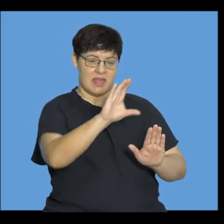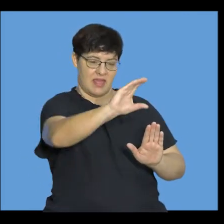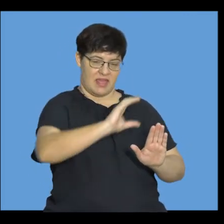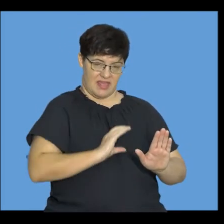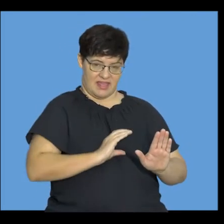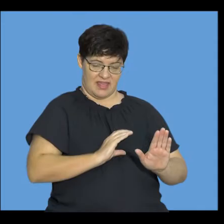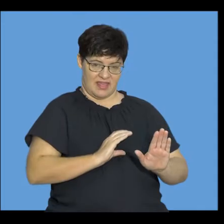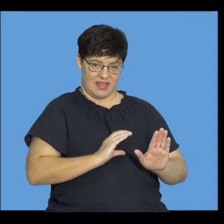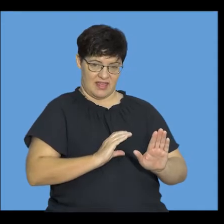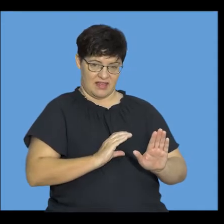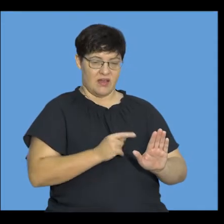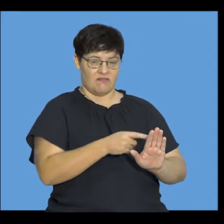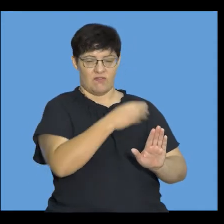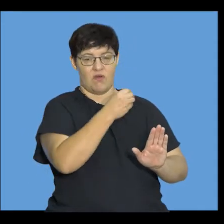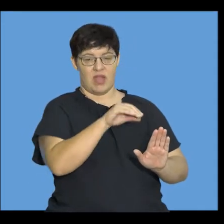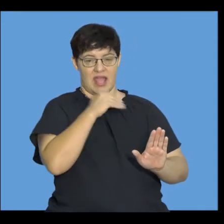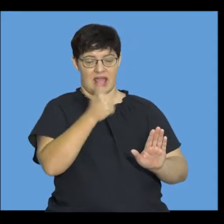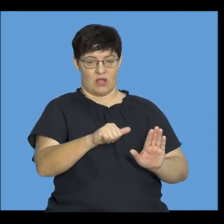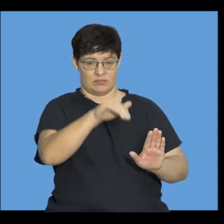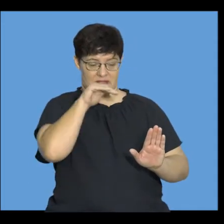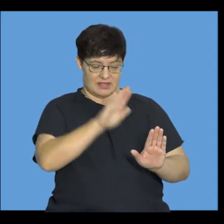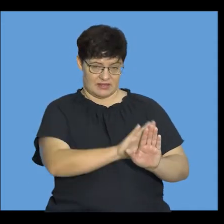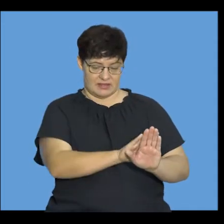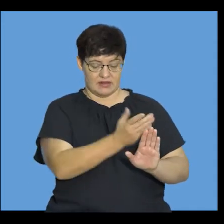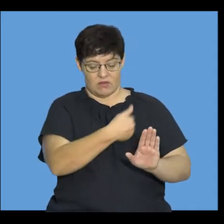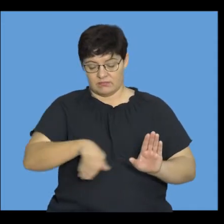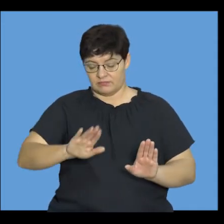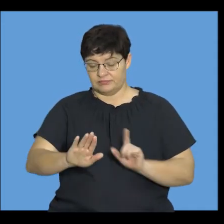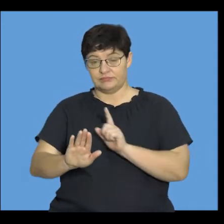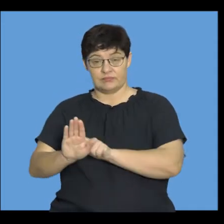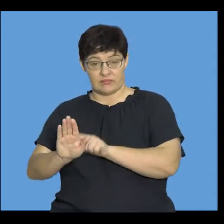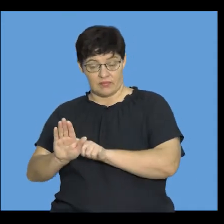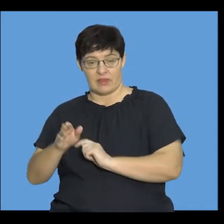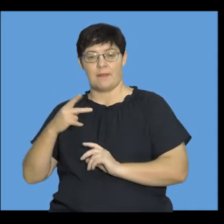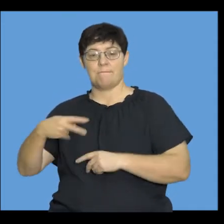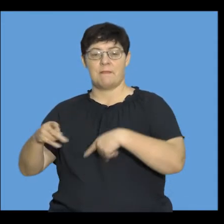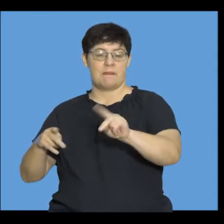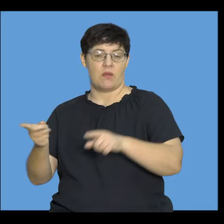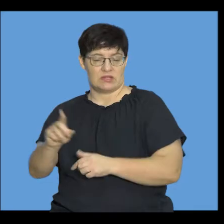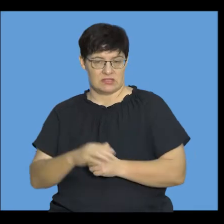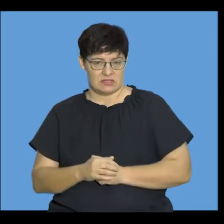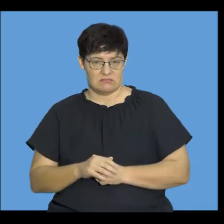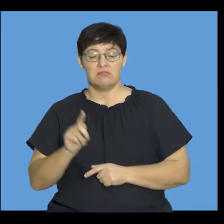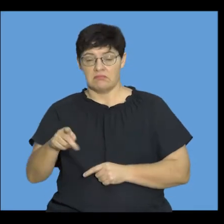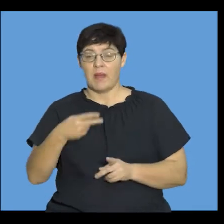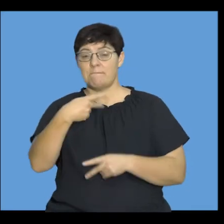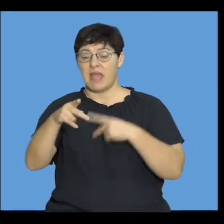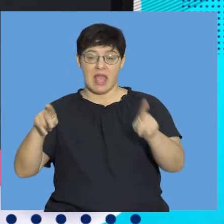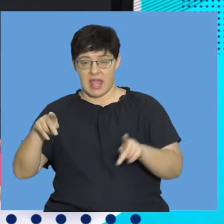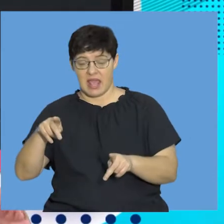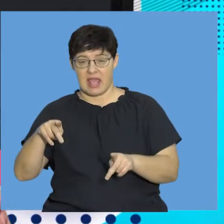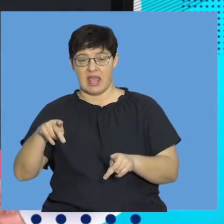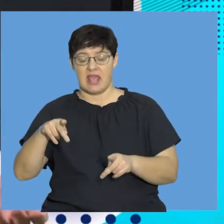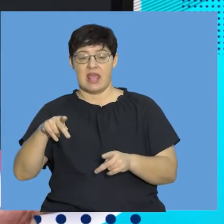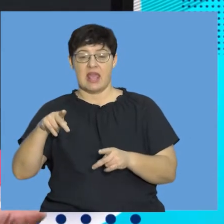where money is flowing into our bank account. Right, now let's look at our payments. Obviously, you got to pay your creditors